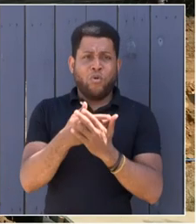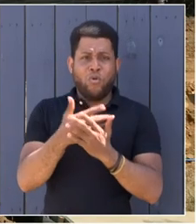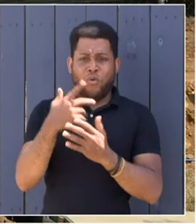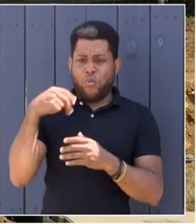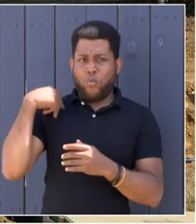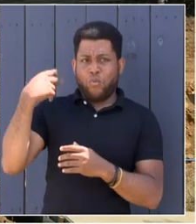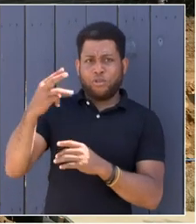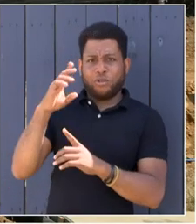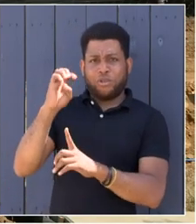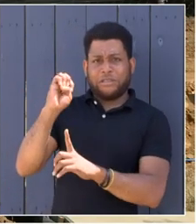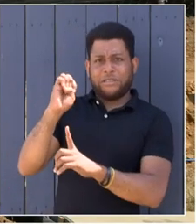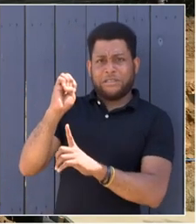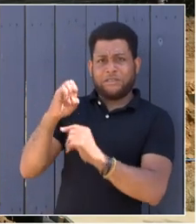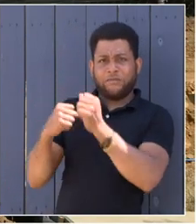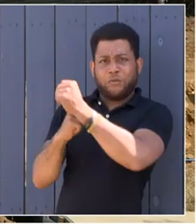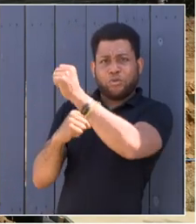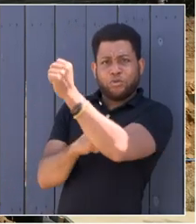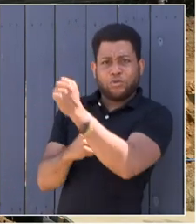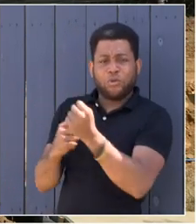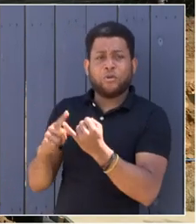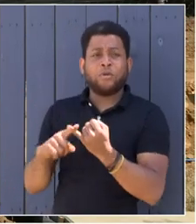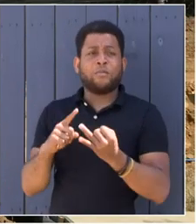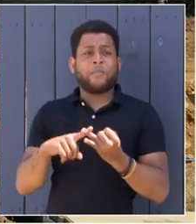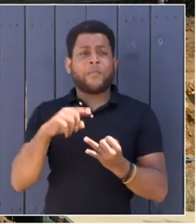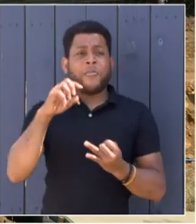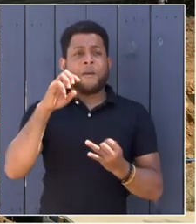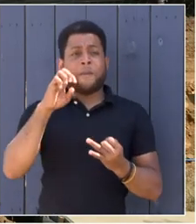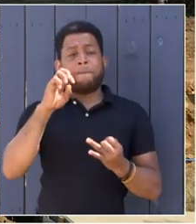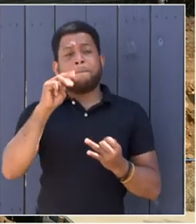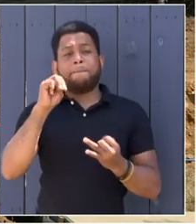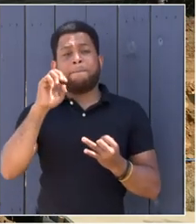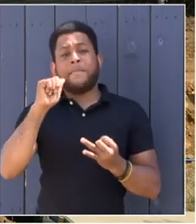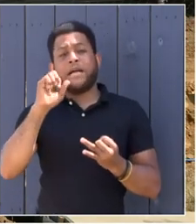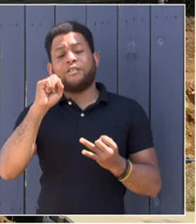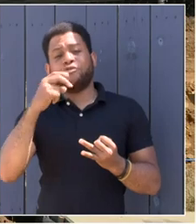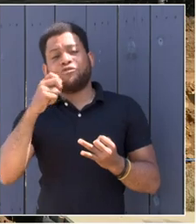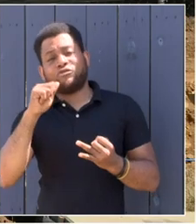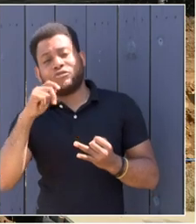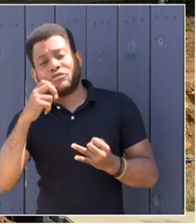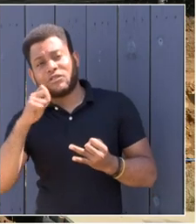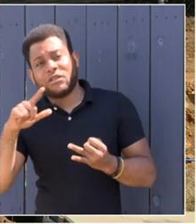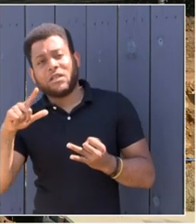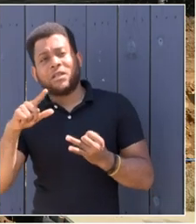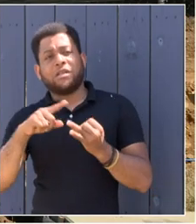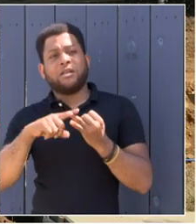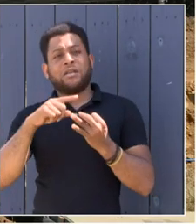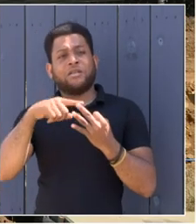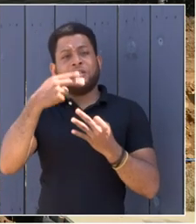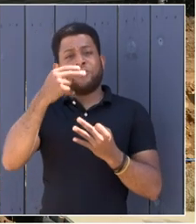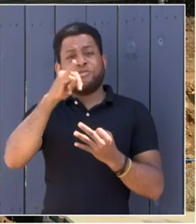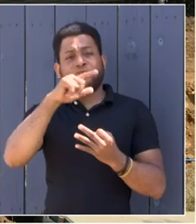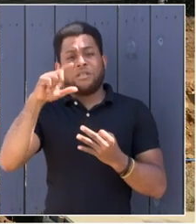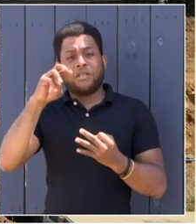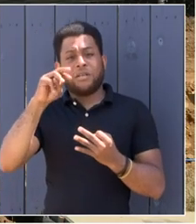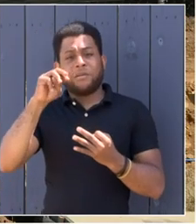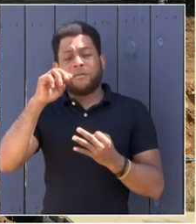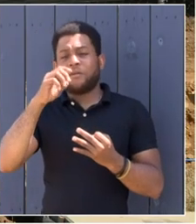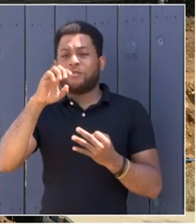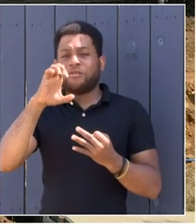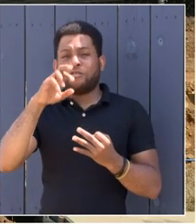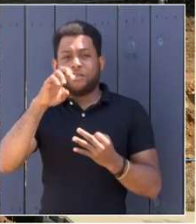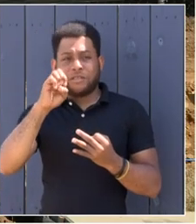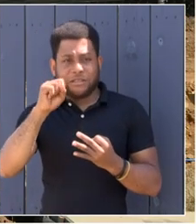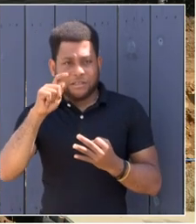Foundation, Valero Johnson and Earl Williams from Hillcrest Community Civic Association, former ANC Chair Tiffany